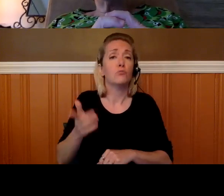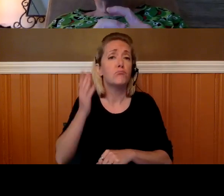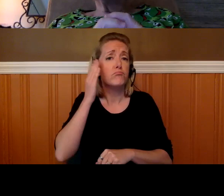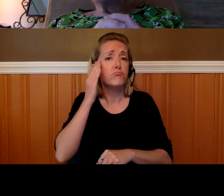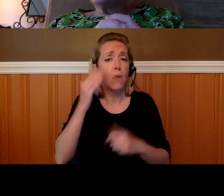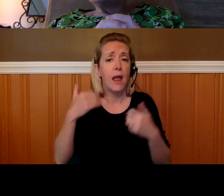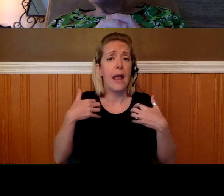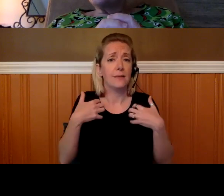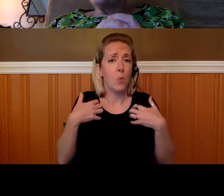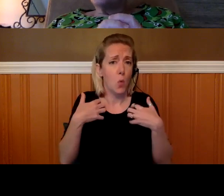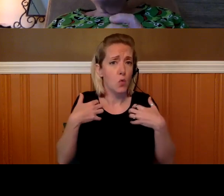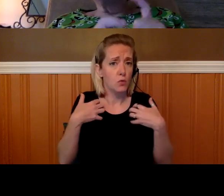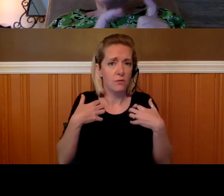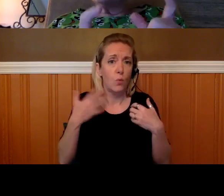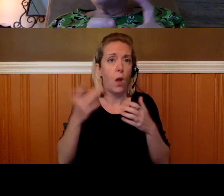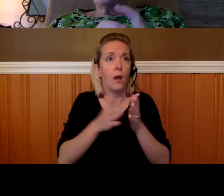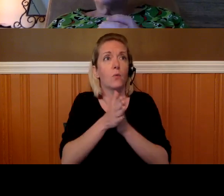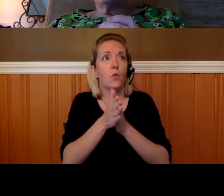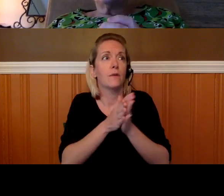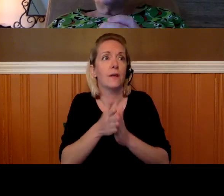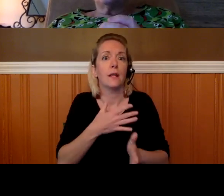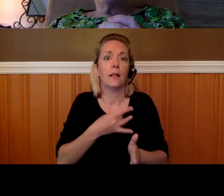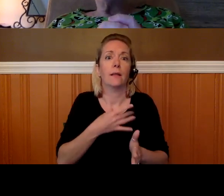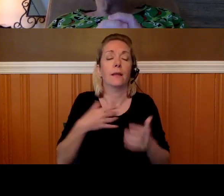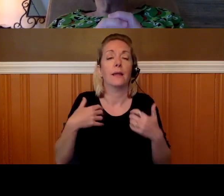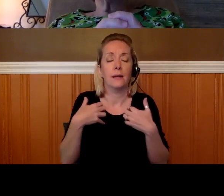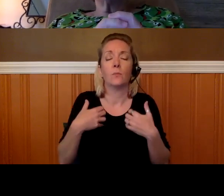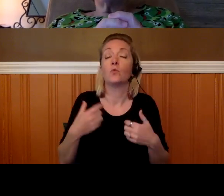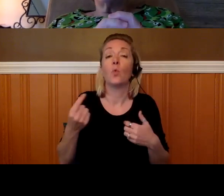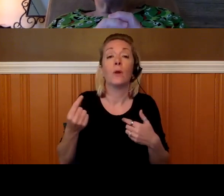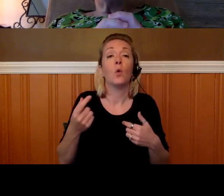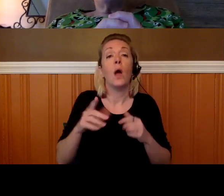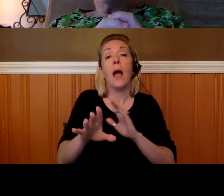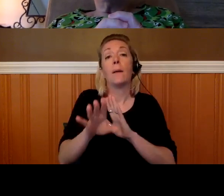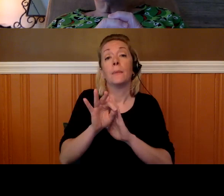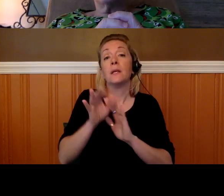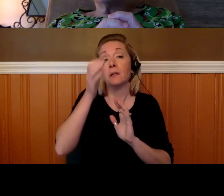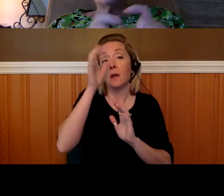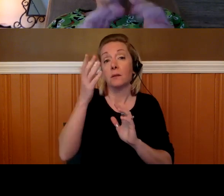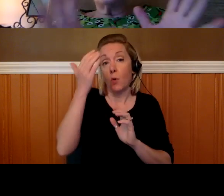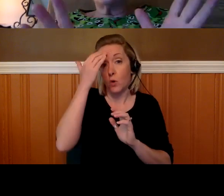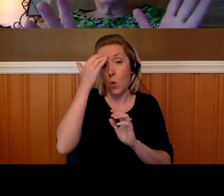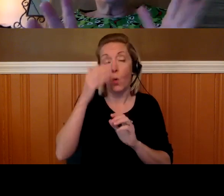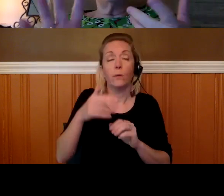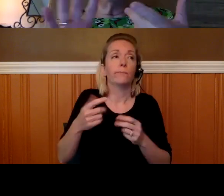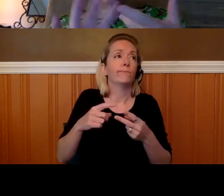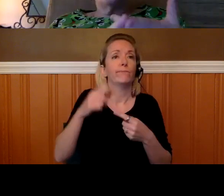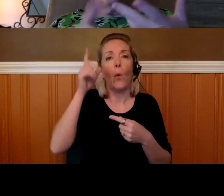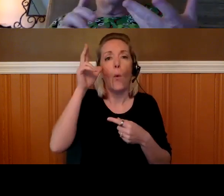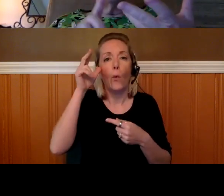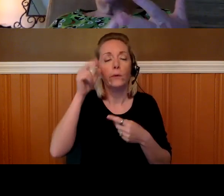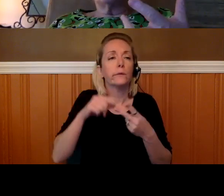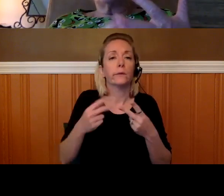well. Those have always been very motivating. So I picked concepts she already knew: horse,